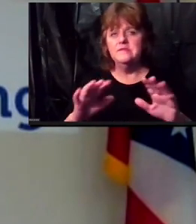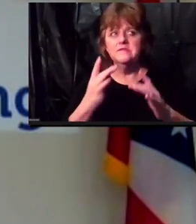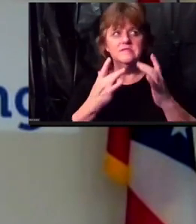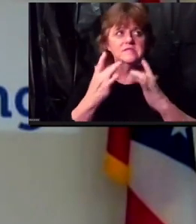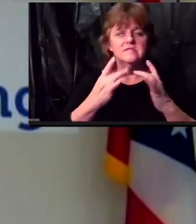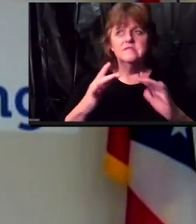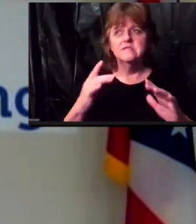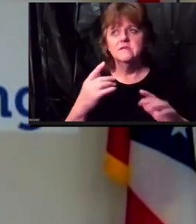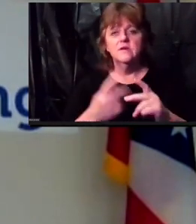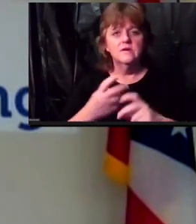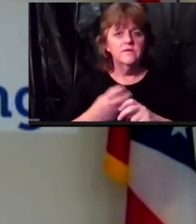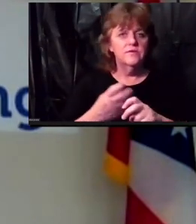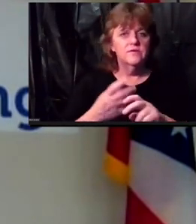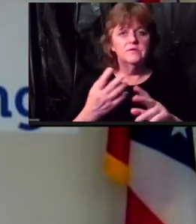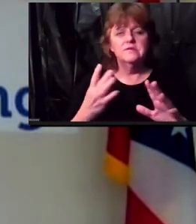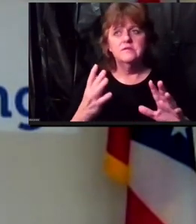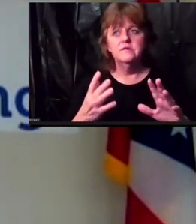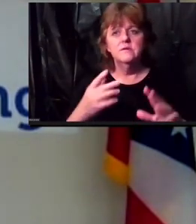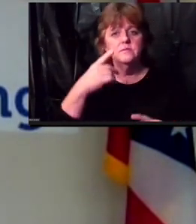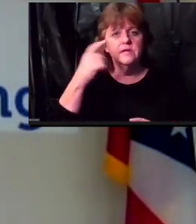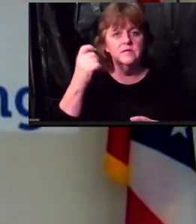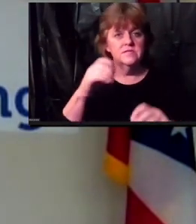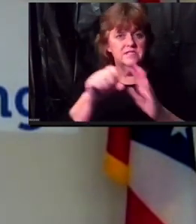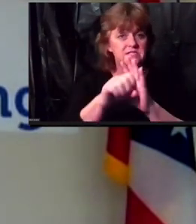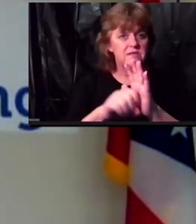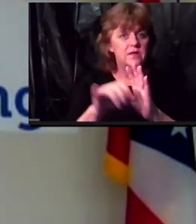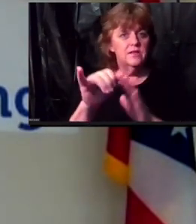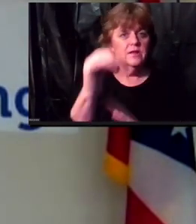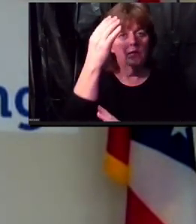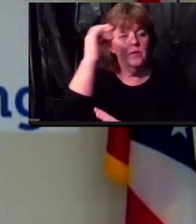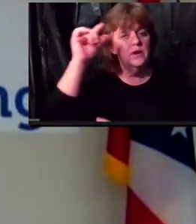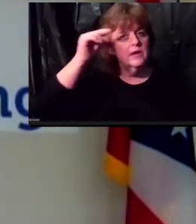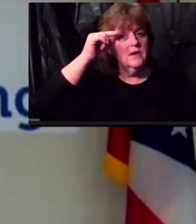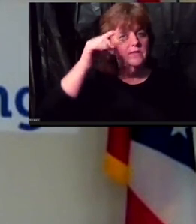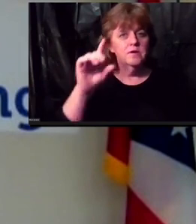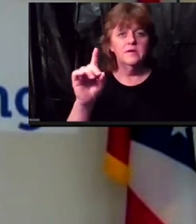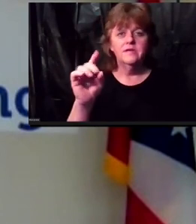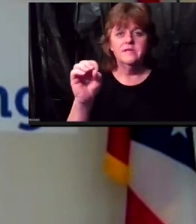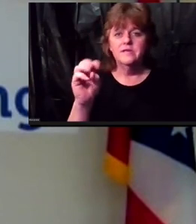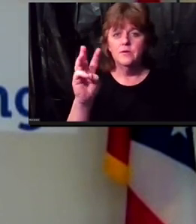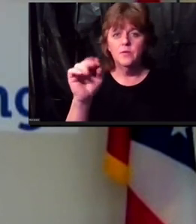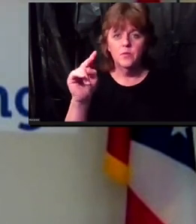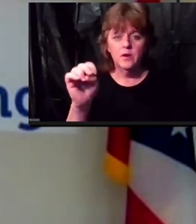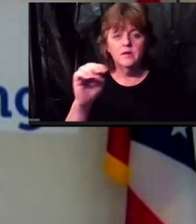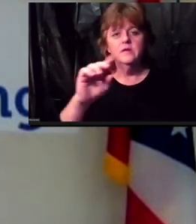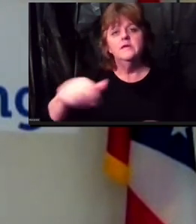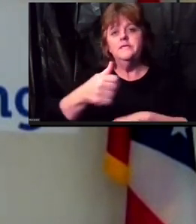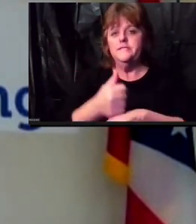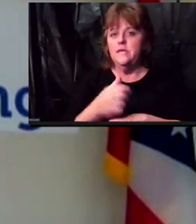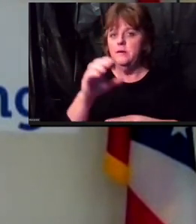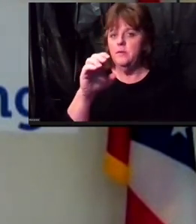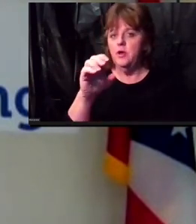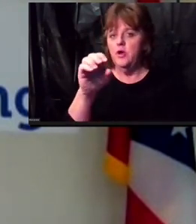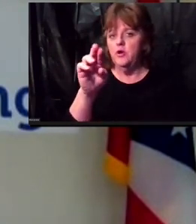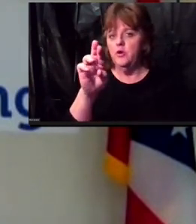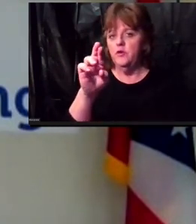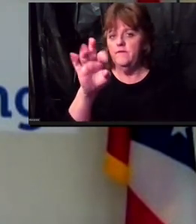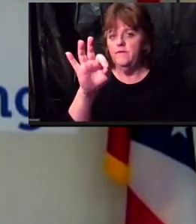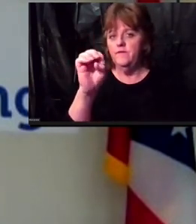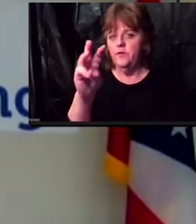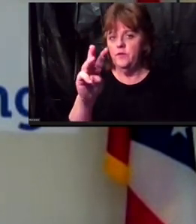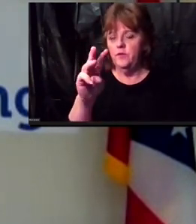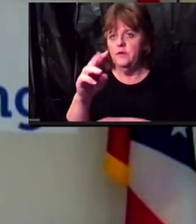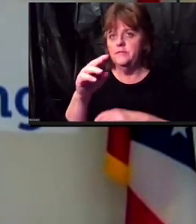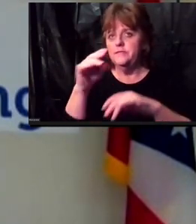It's alarming for the state, which is why Governor DeWine has issued a curfew order. And that curfew goes